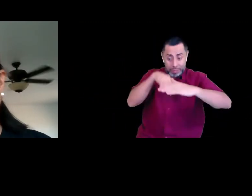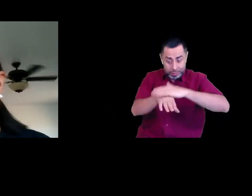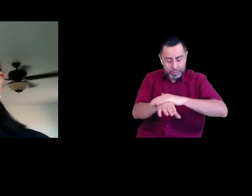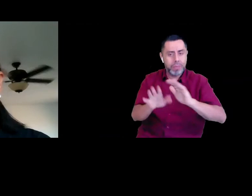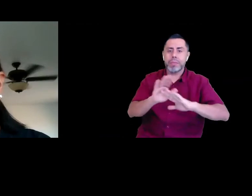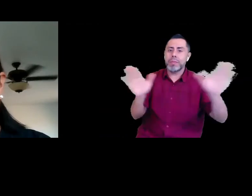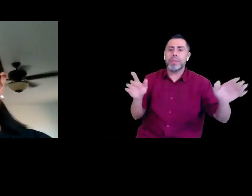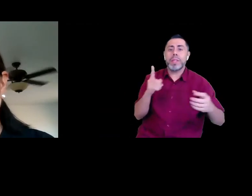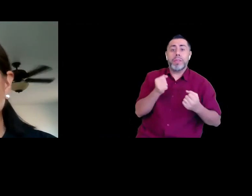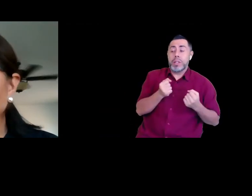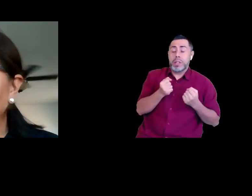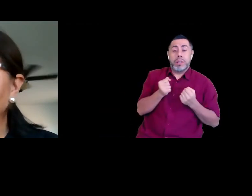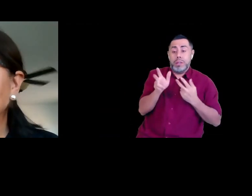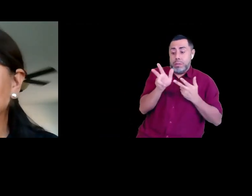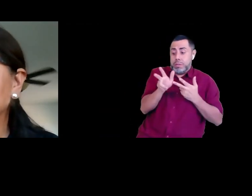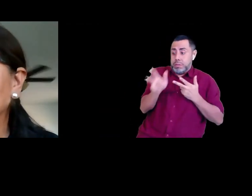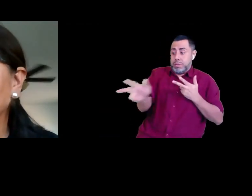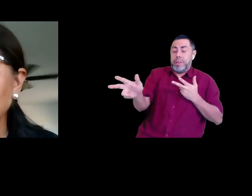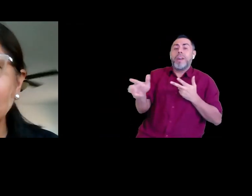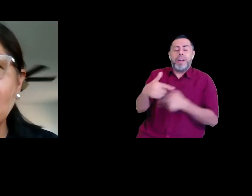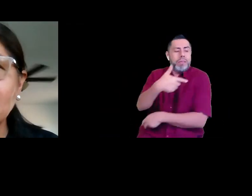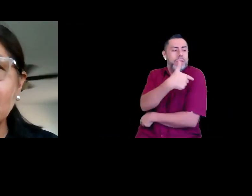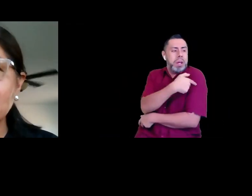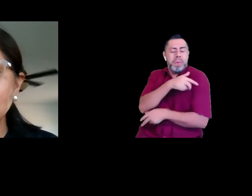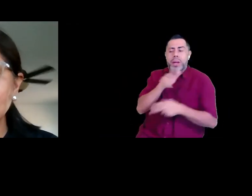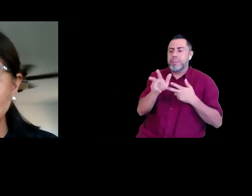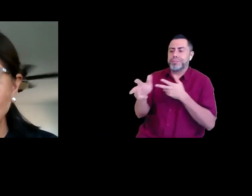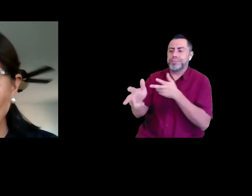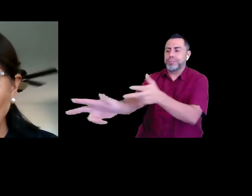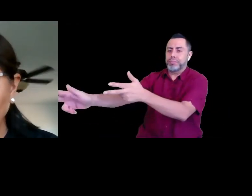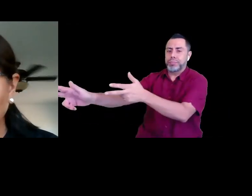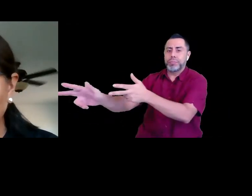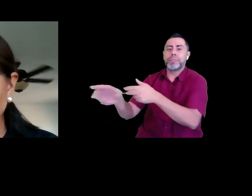houses. I think this week I've had a lot of questions,